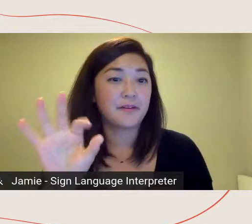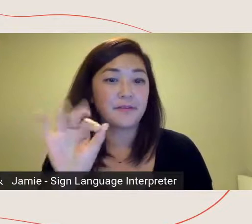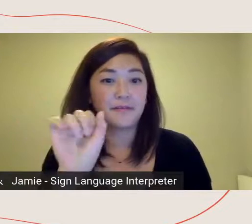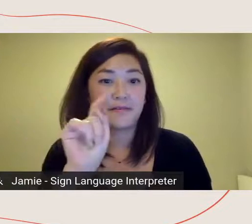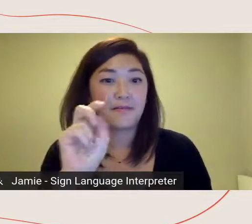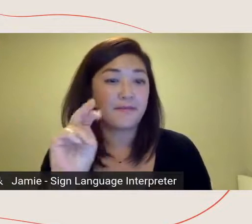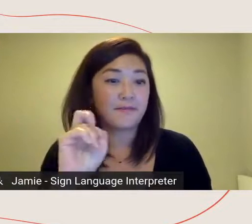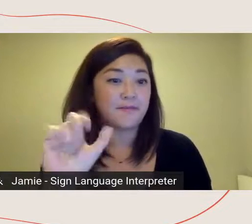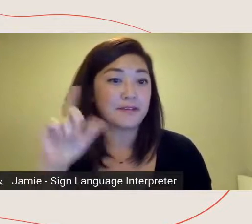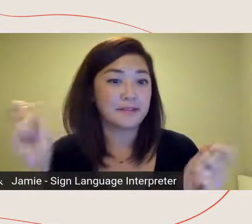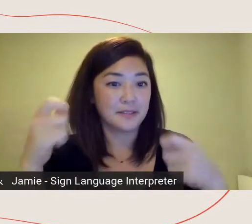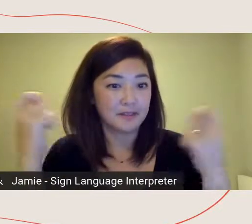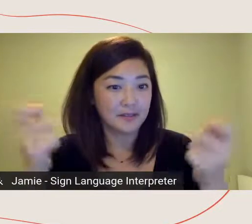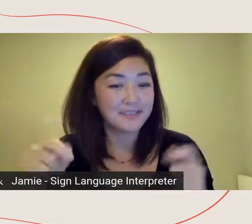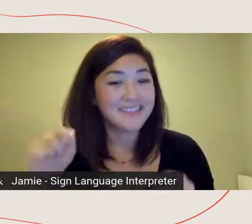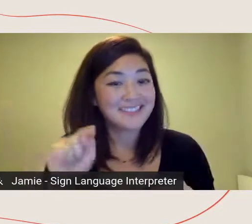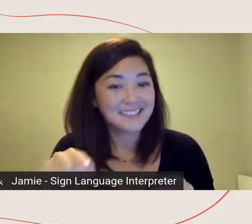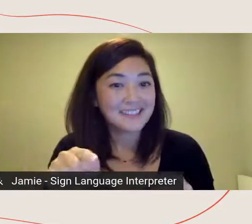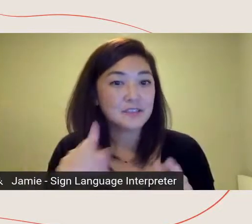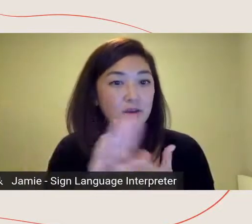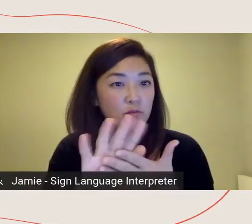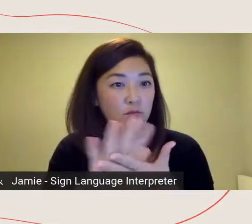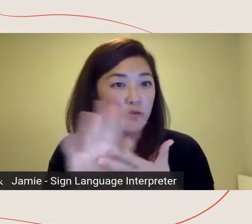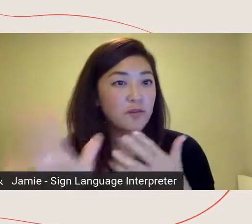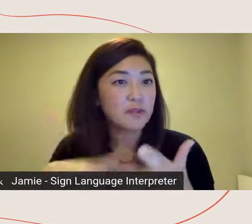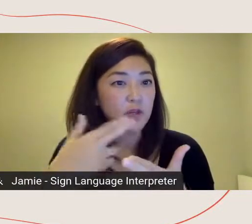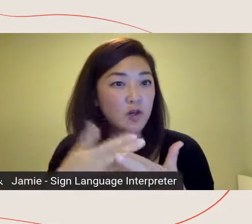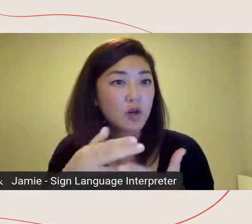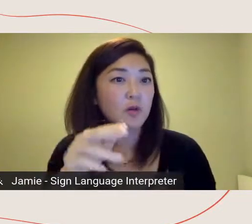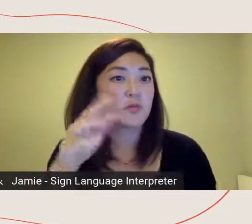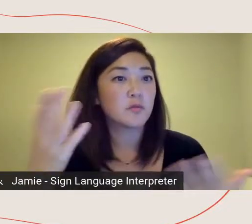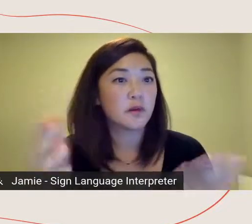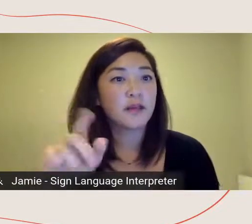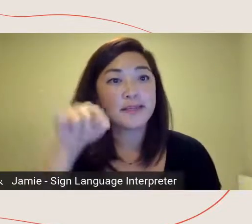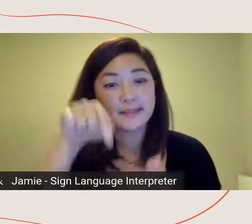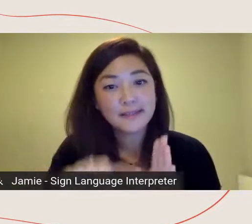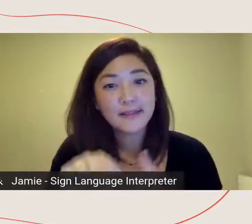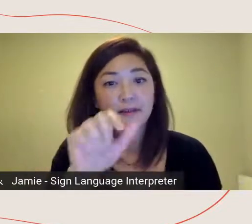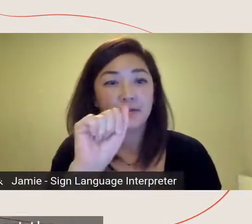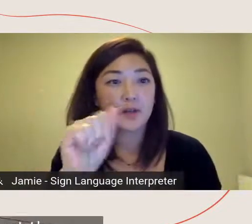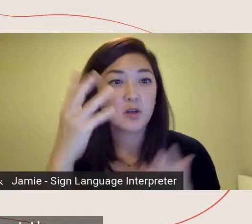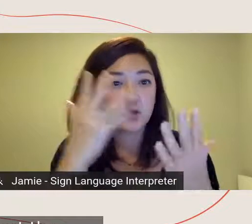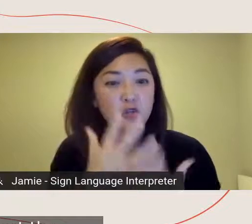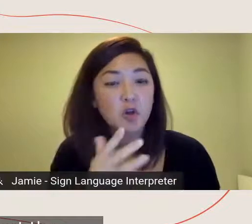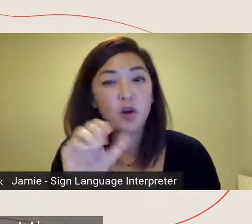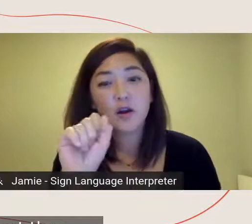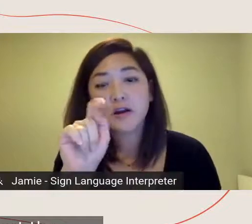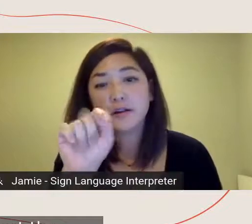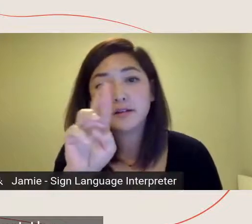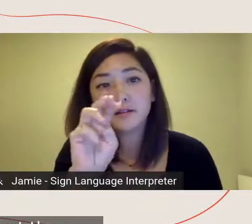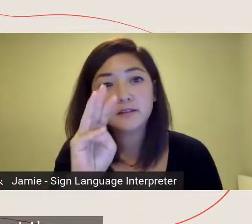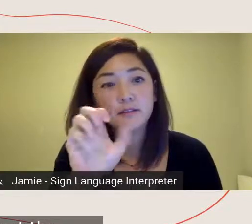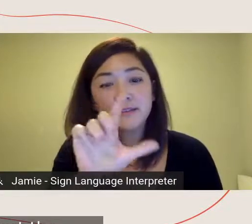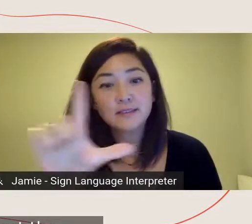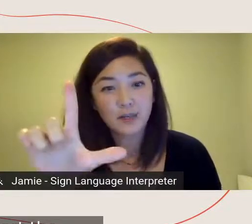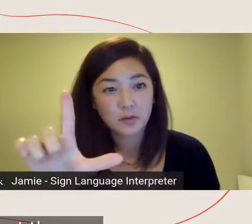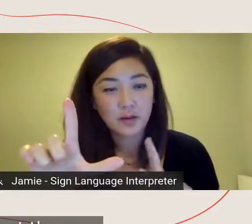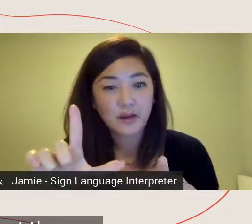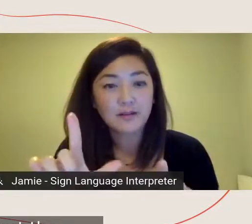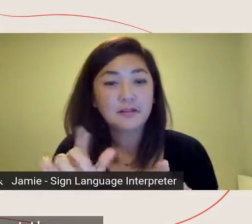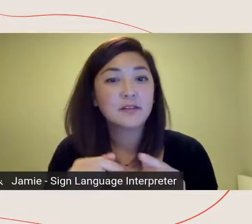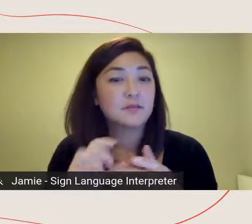This screening of the film and the discussion with tonight's guests are made possible by the CBC. And we'll start the discussion in just a